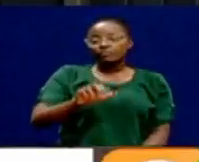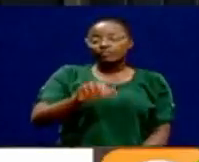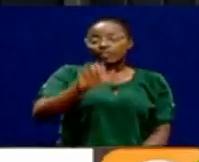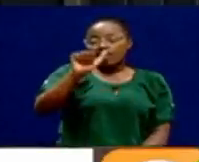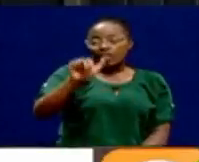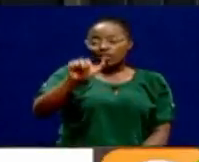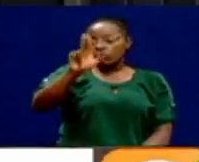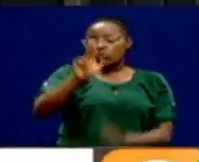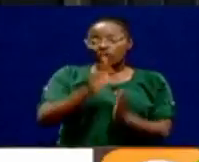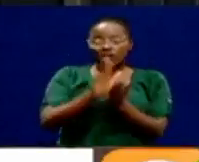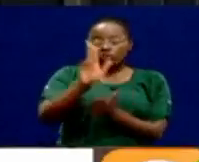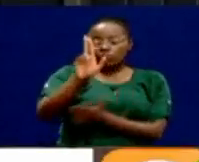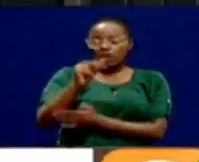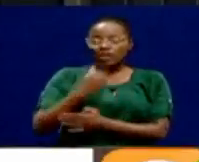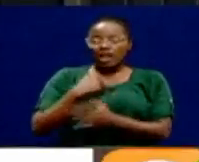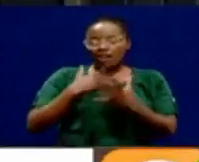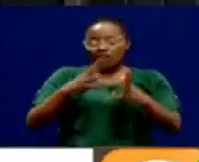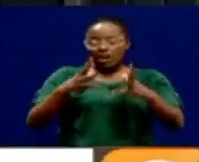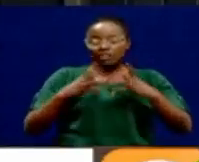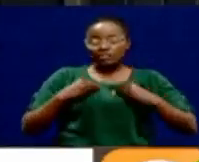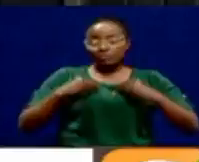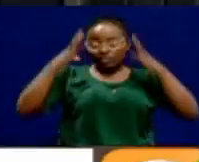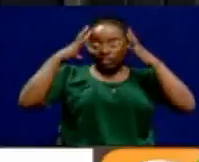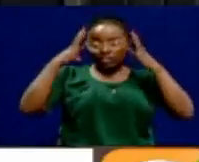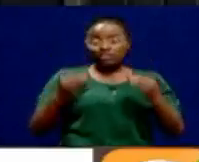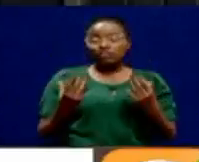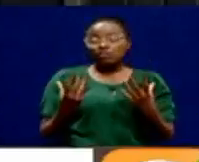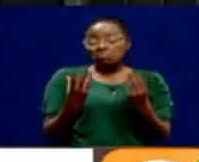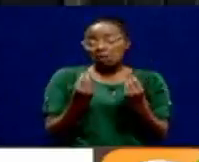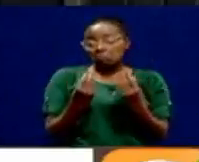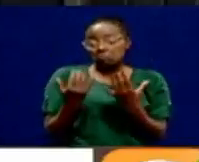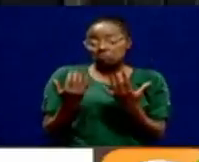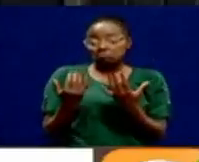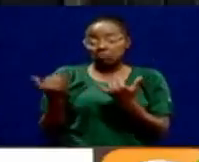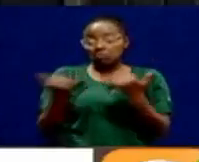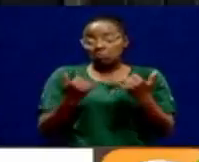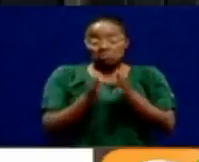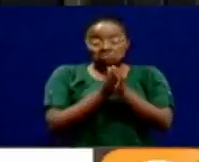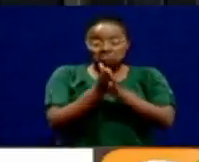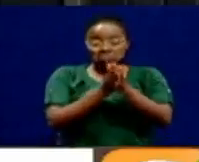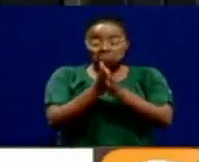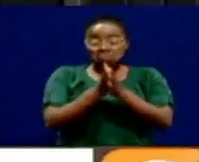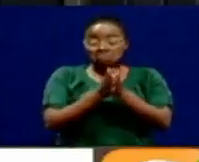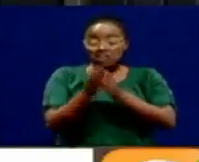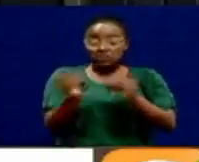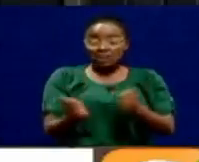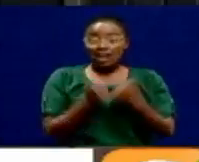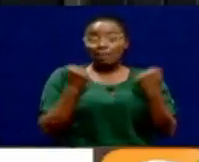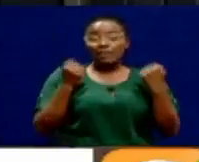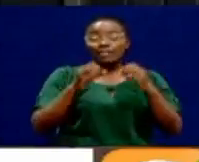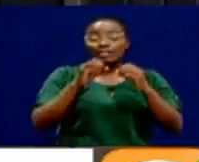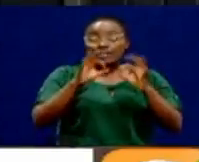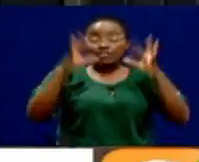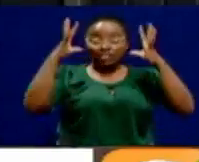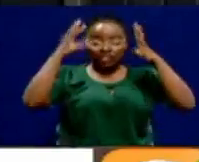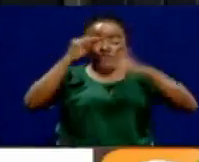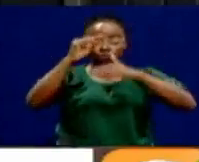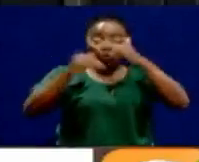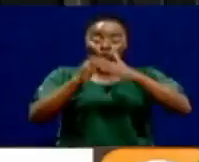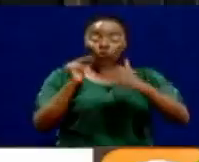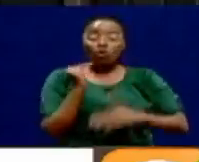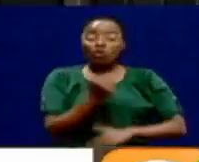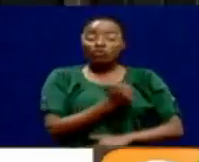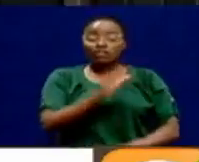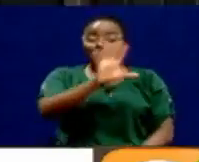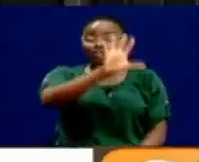adopted a resolution, which I'm waiting for its implementation. I can't wait for it to happen. But they decided that all of us